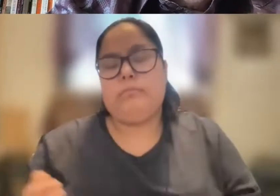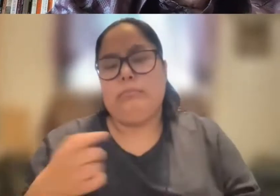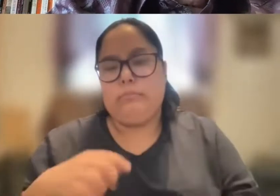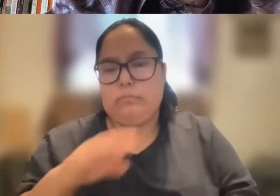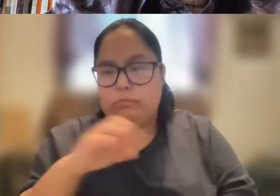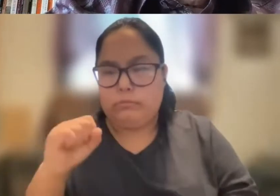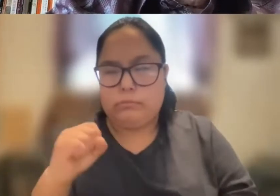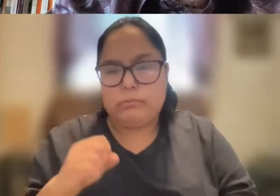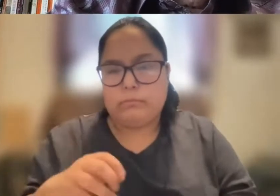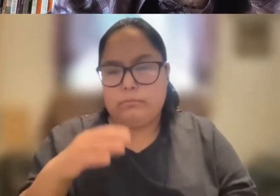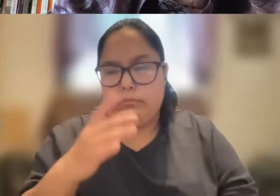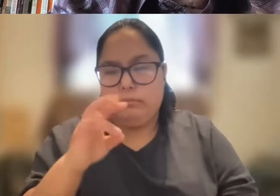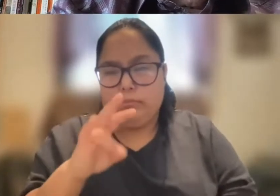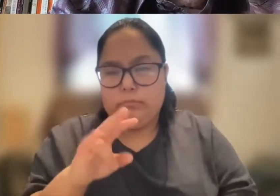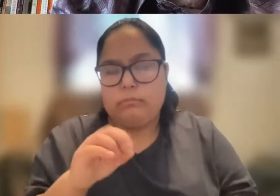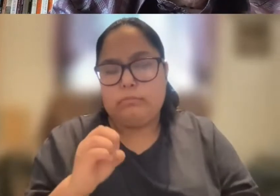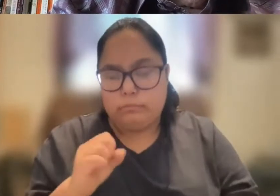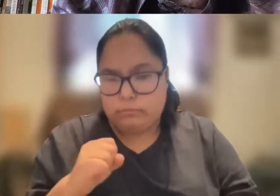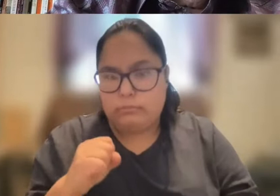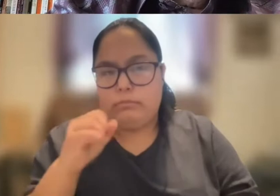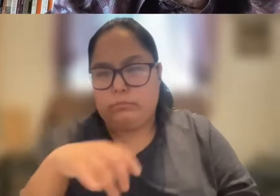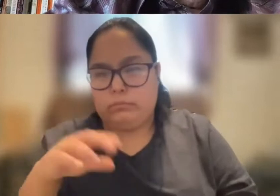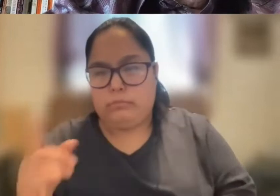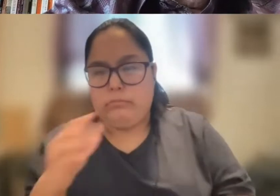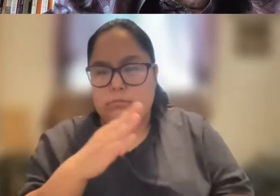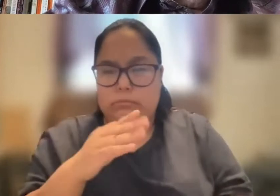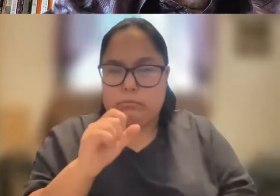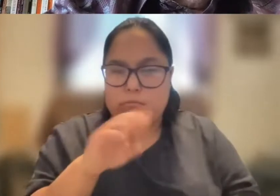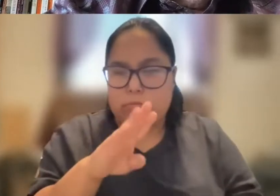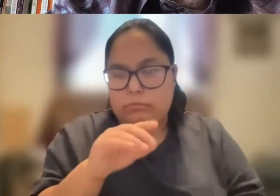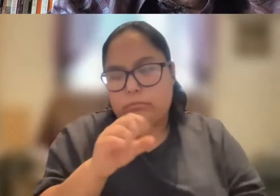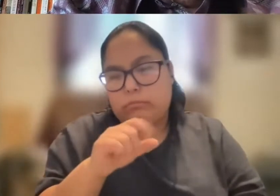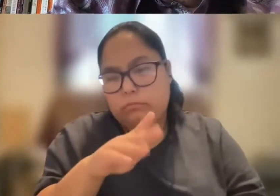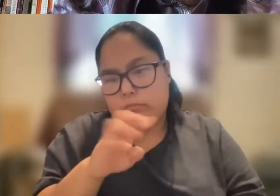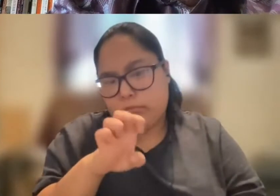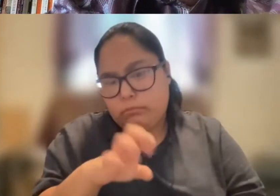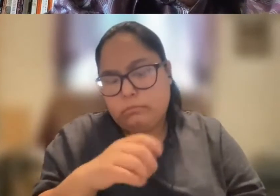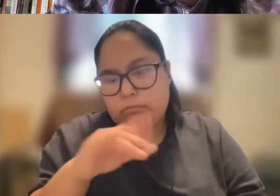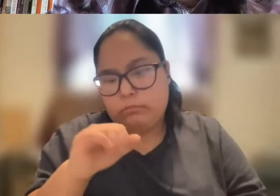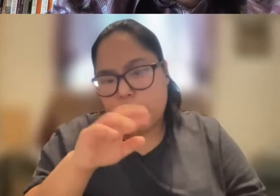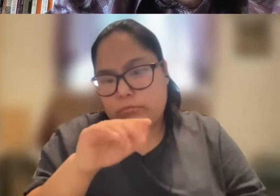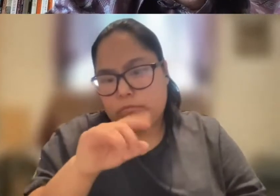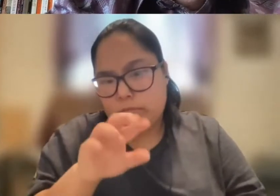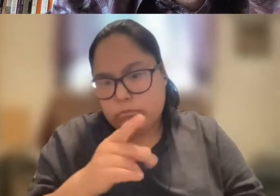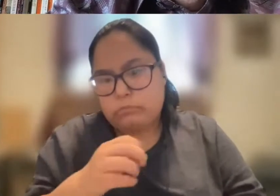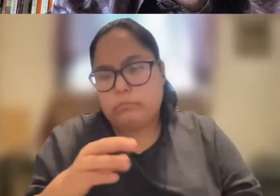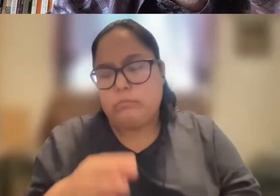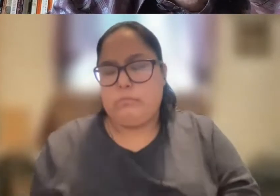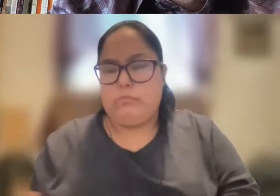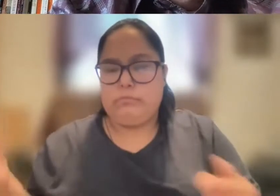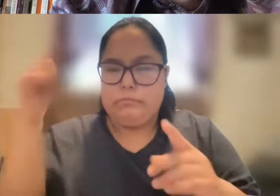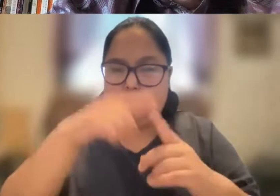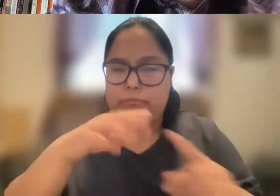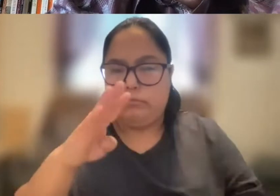So in the early 90s, I was posted to a small base in Wainwright. And we had British soldiers that come over and train